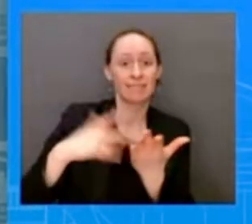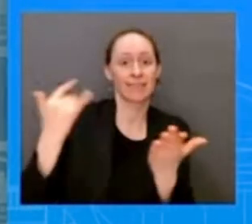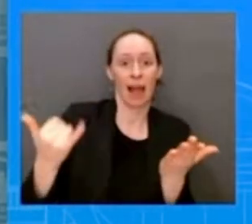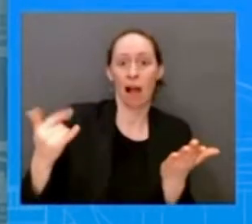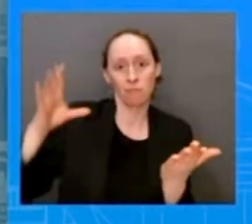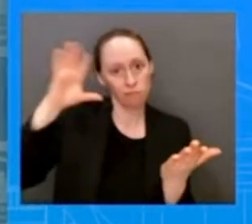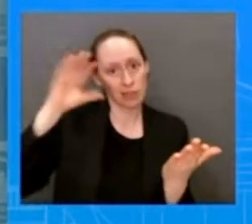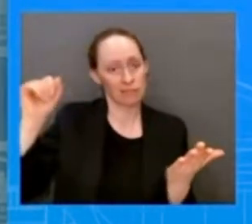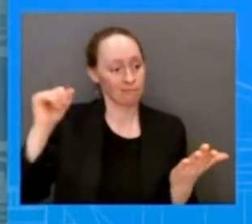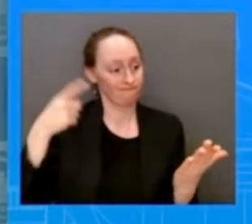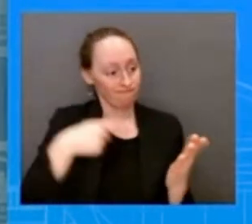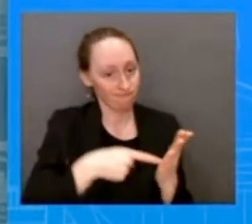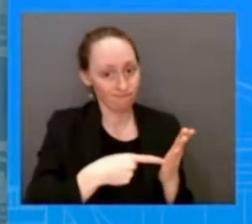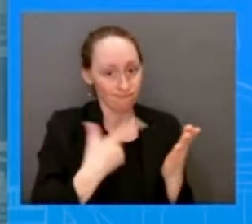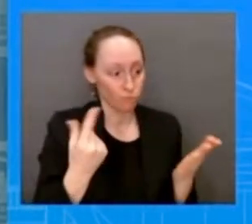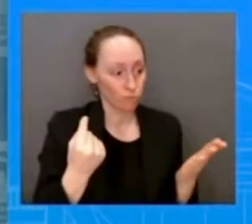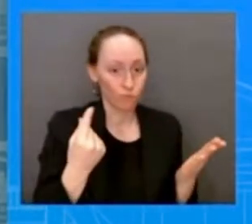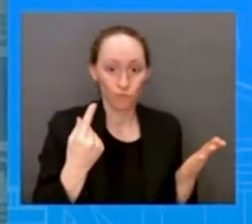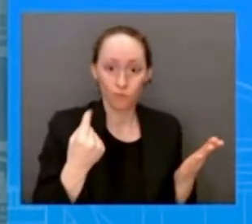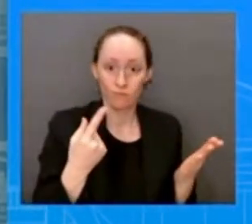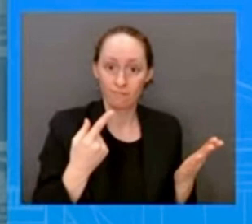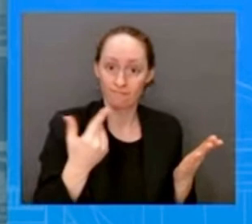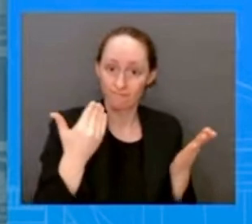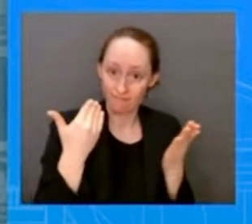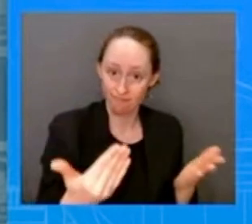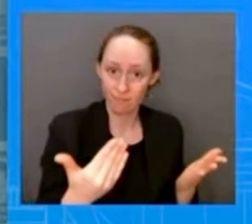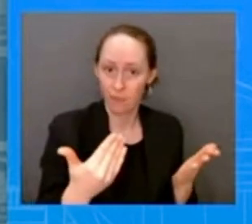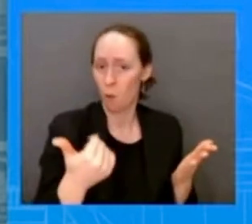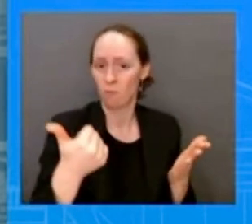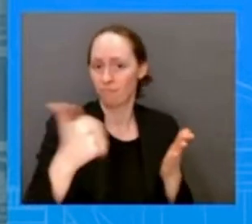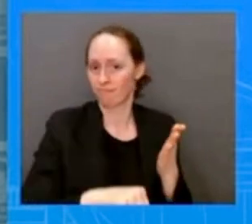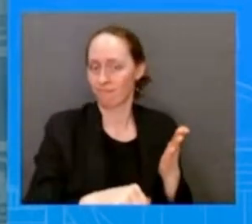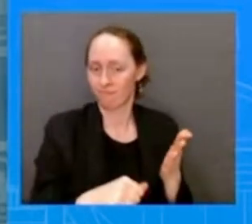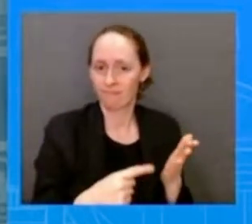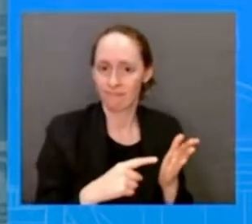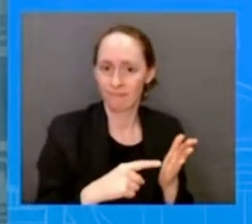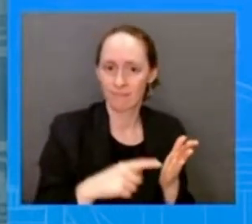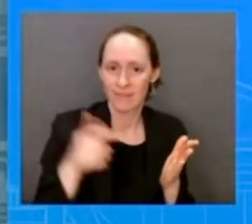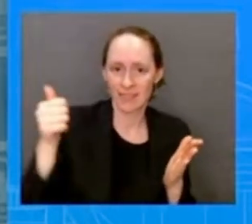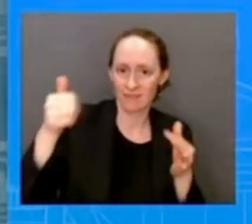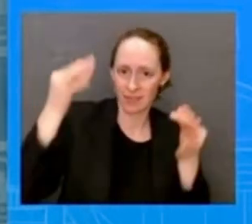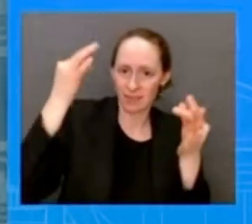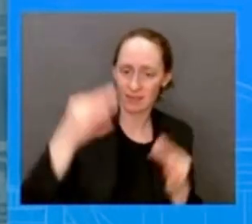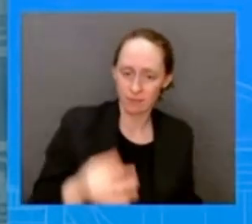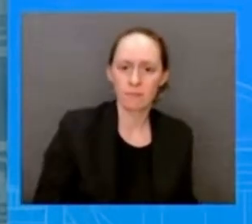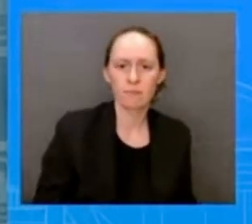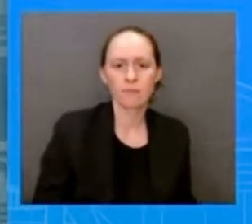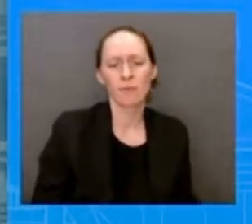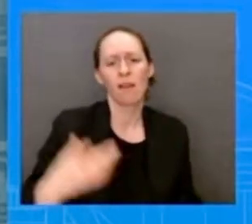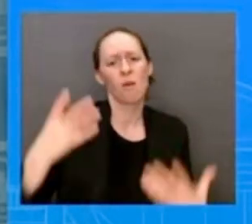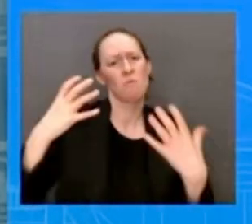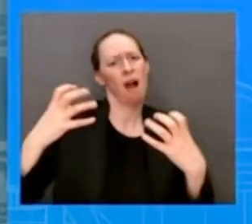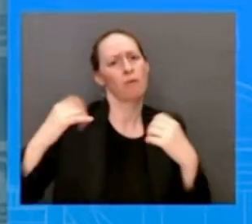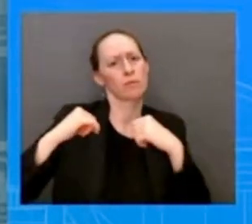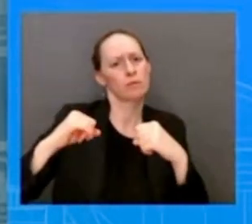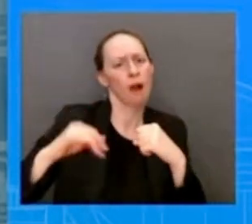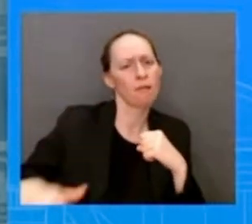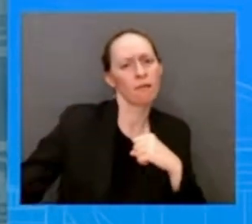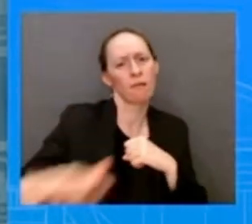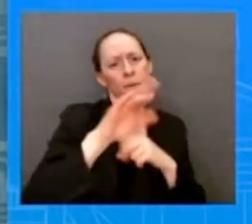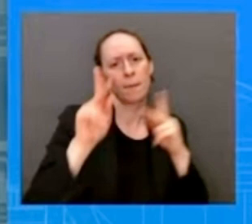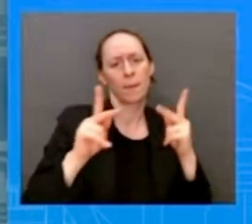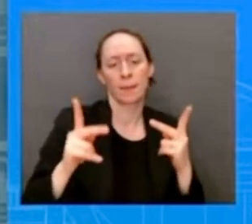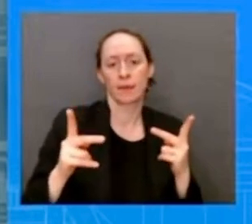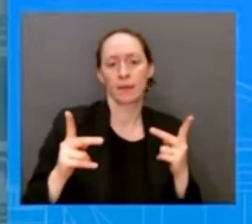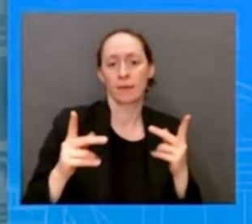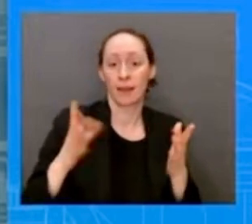this is a way that he believes that he can do that. He believes by signing this into law, that it will